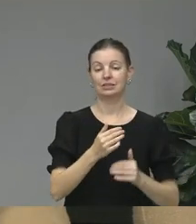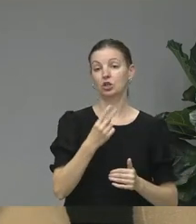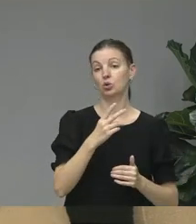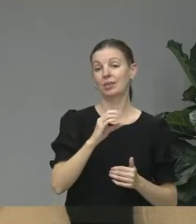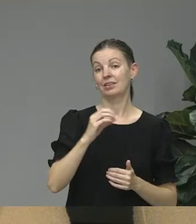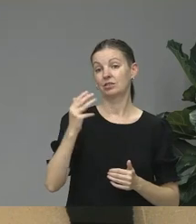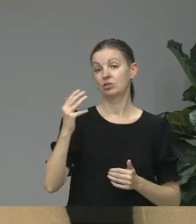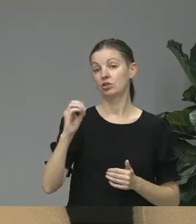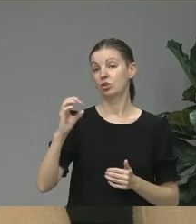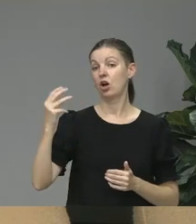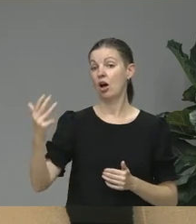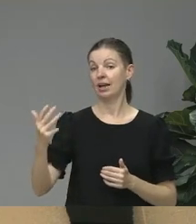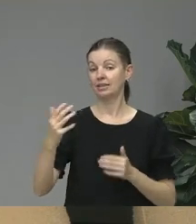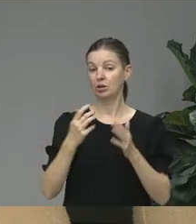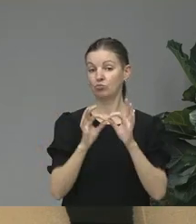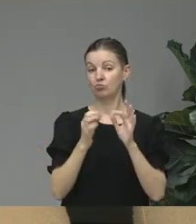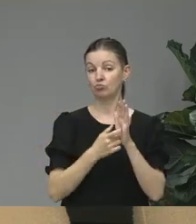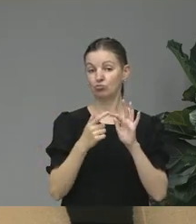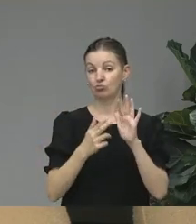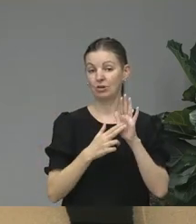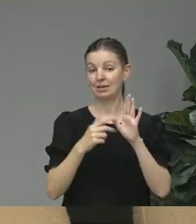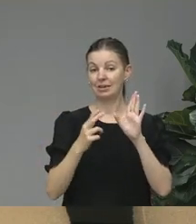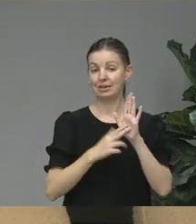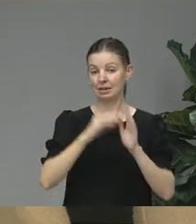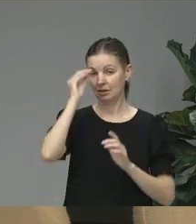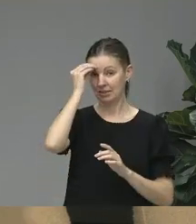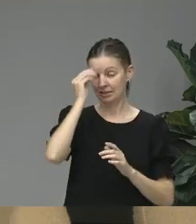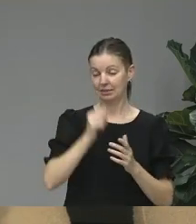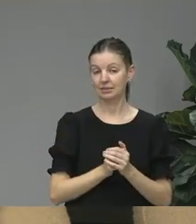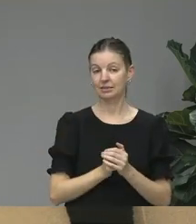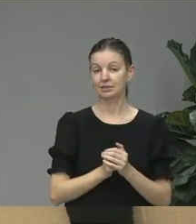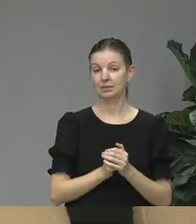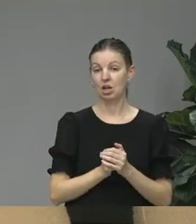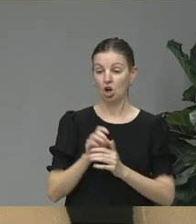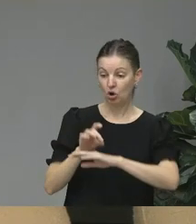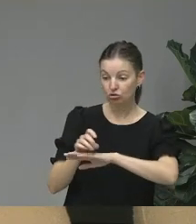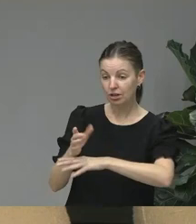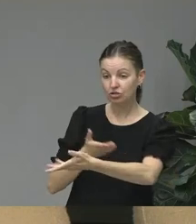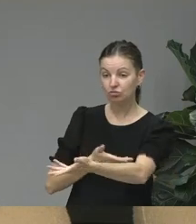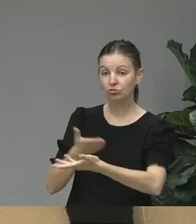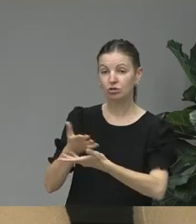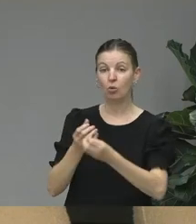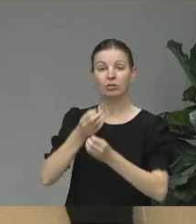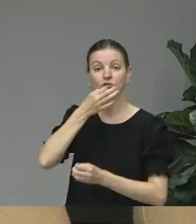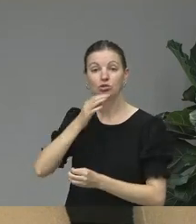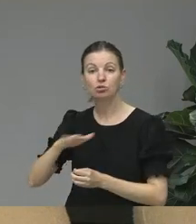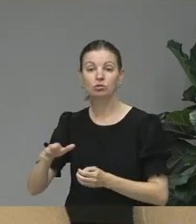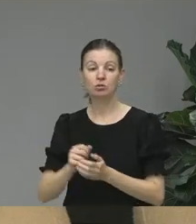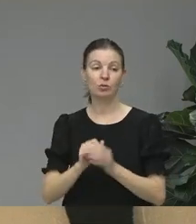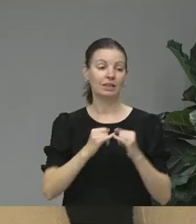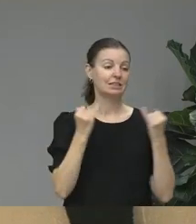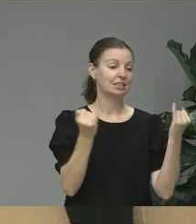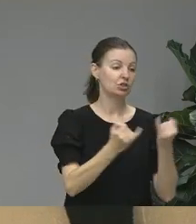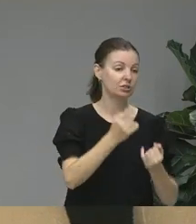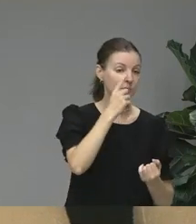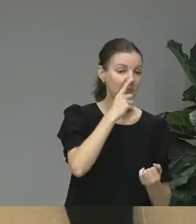the Brennan Committee, whether it is the consultations that are done with children, with Indigenous peoples, with